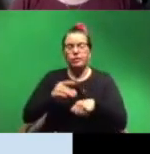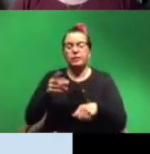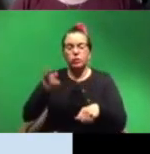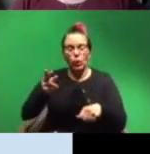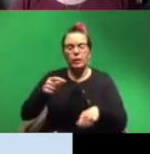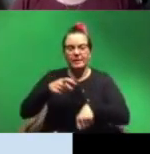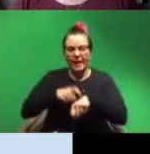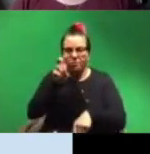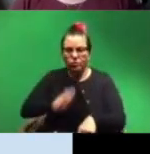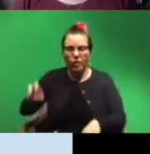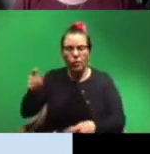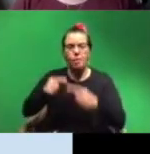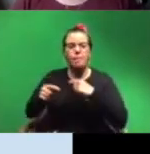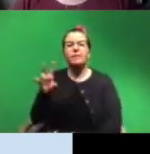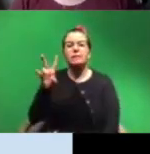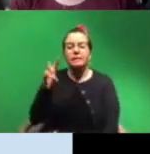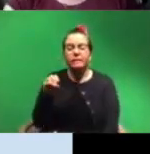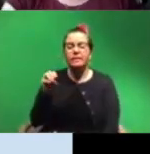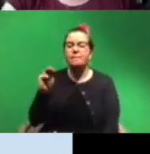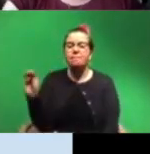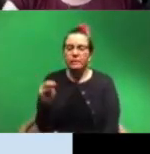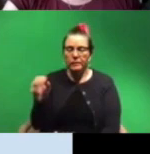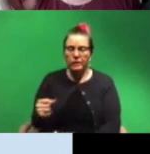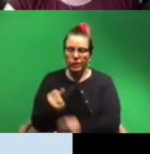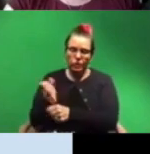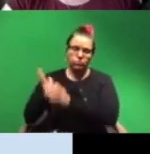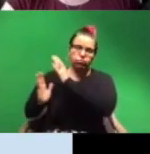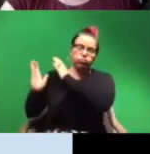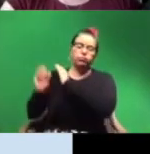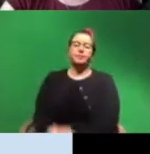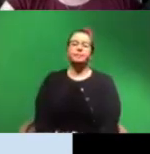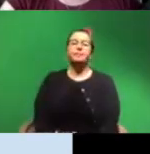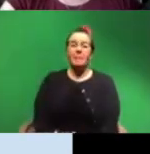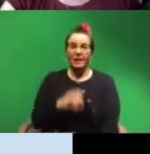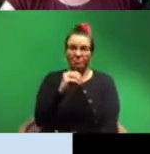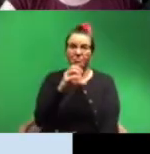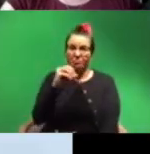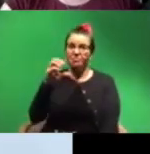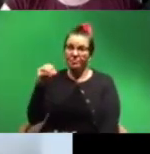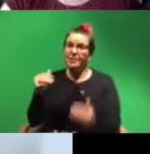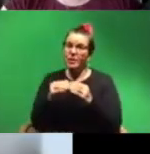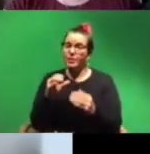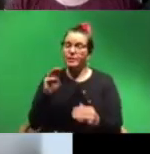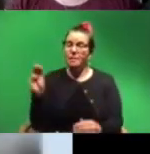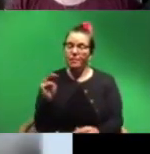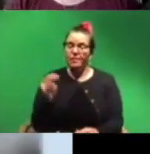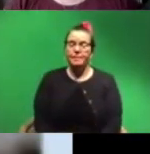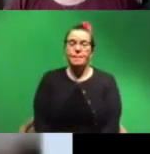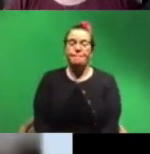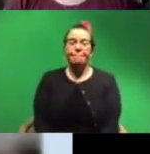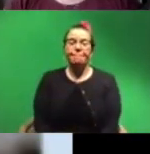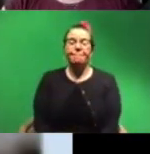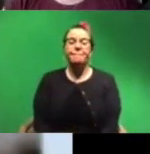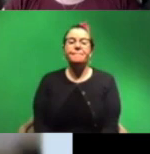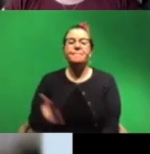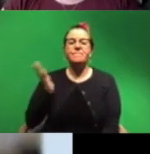going to go back 70 million years, okay? That's how many zeros you need for 70 million years. And we're going to go back to a